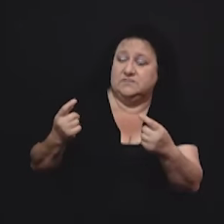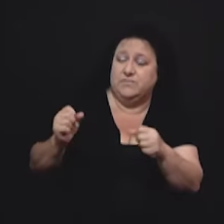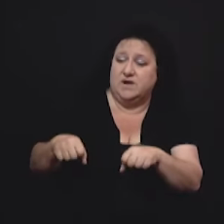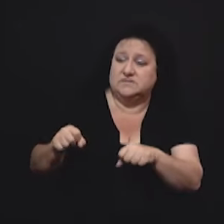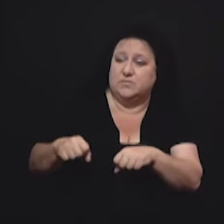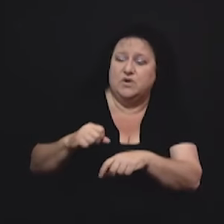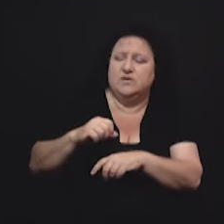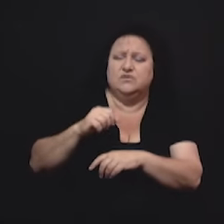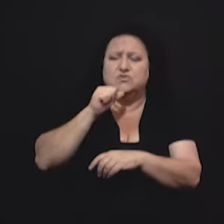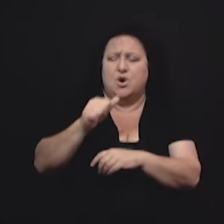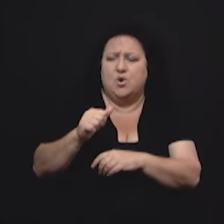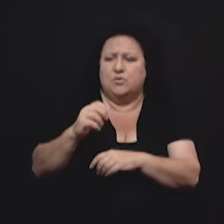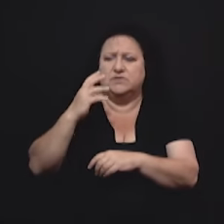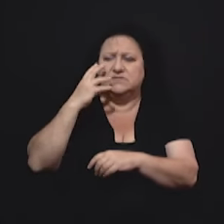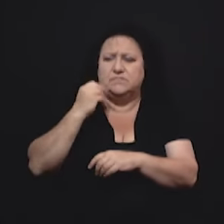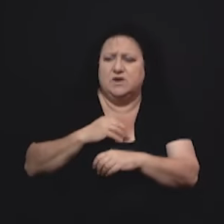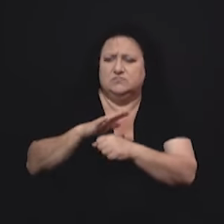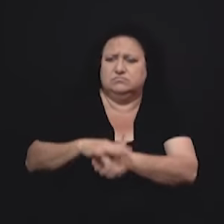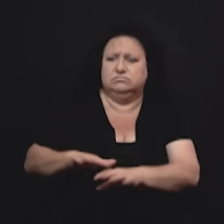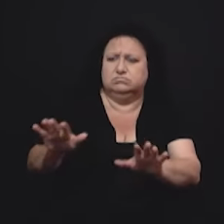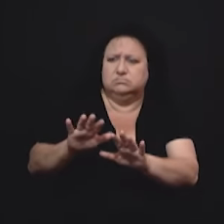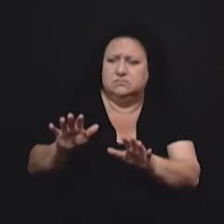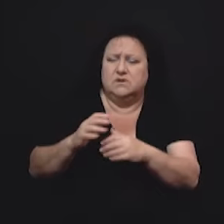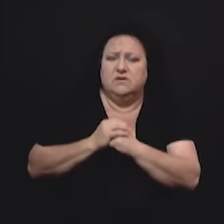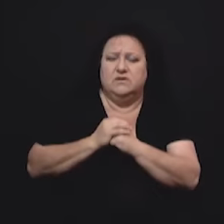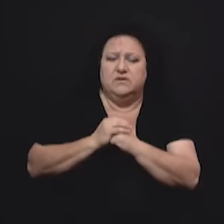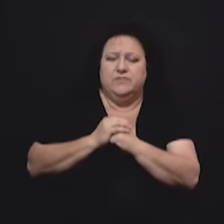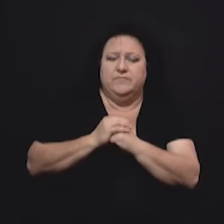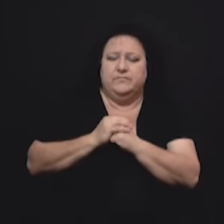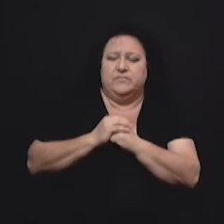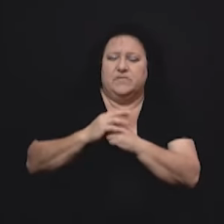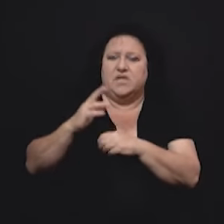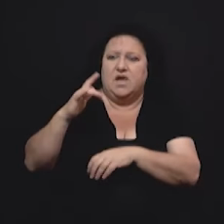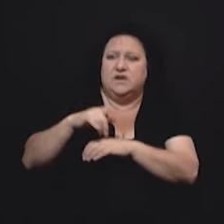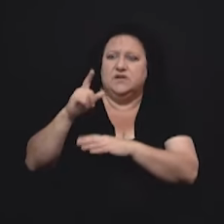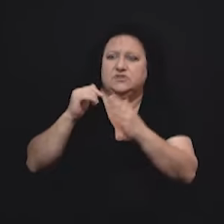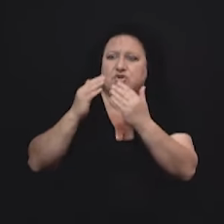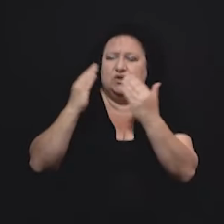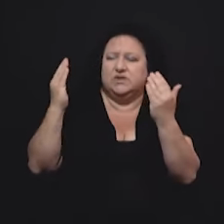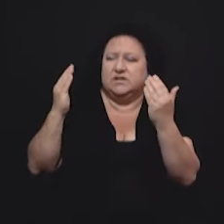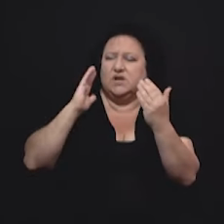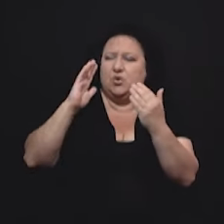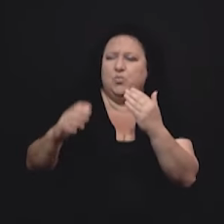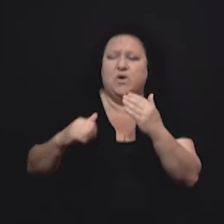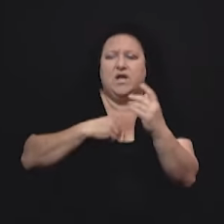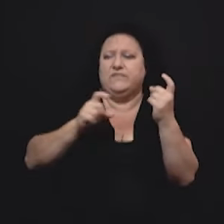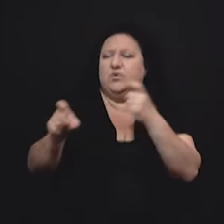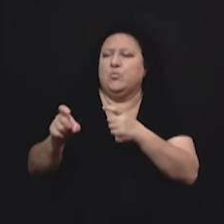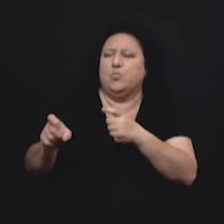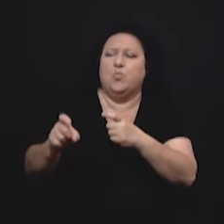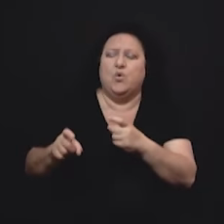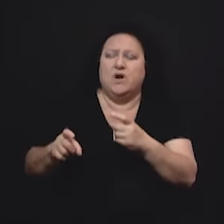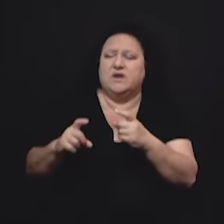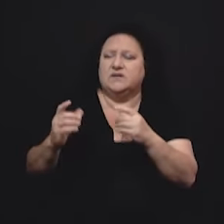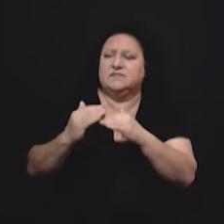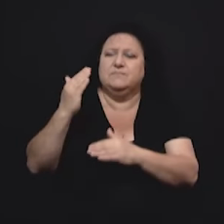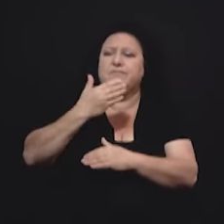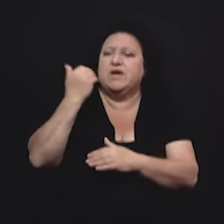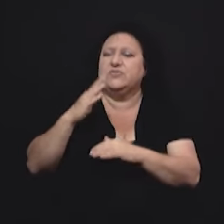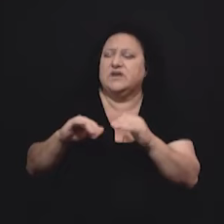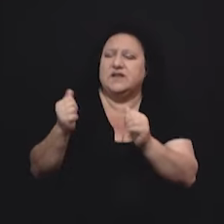be distressed, that their reward is in eternity, and it will be much greater than anything that they have here on earth. All who